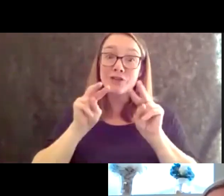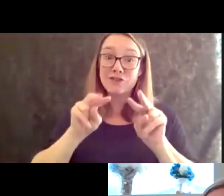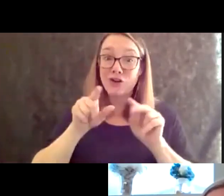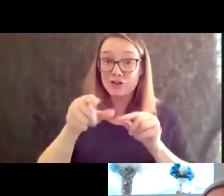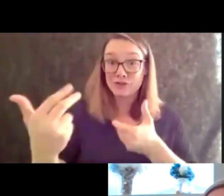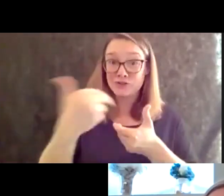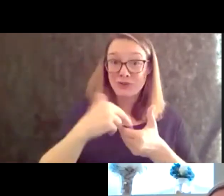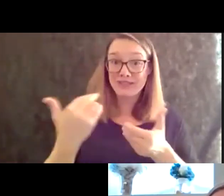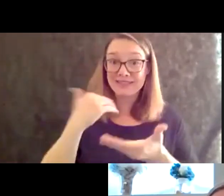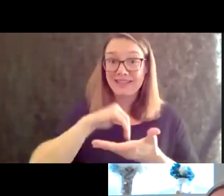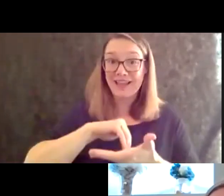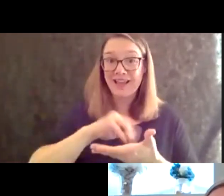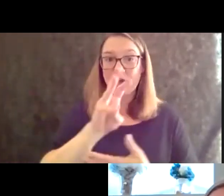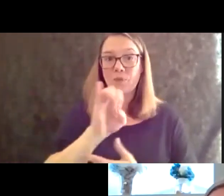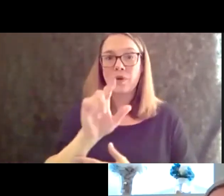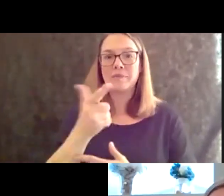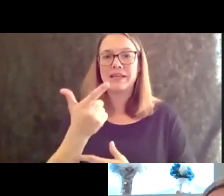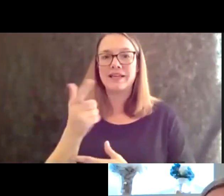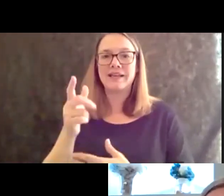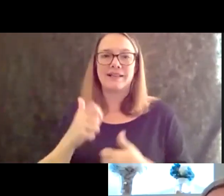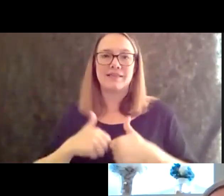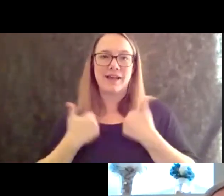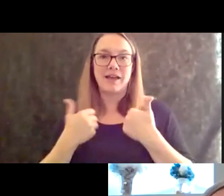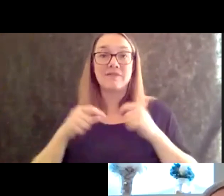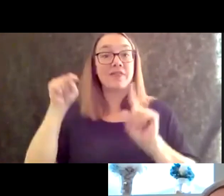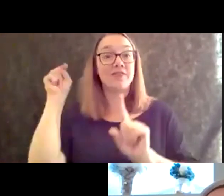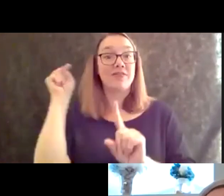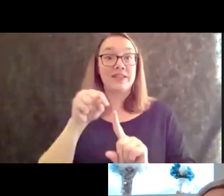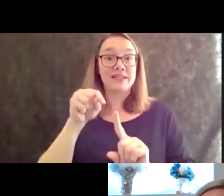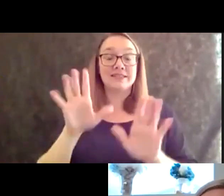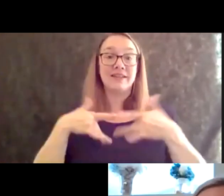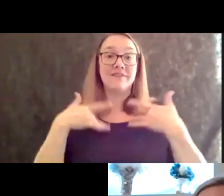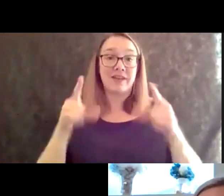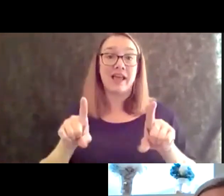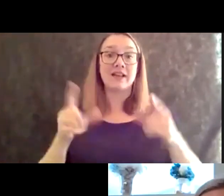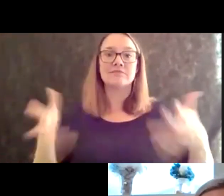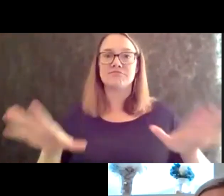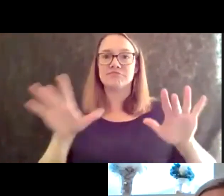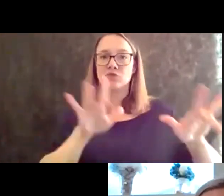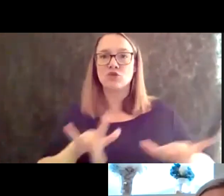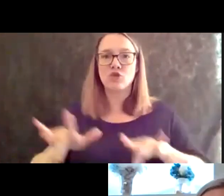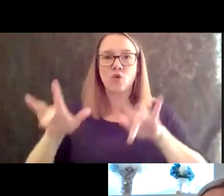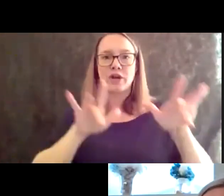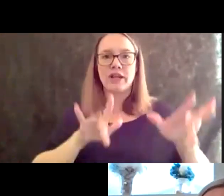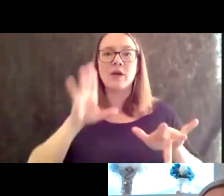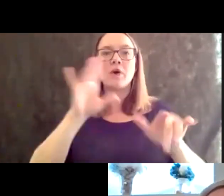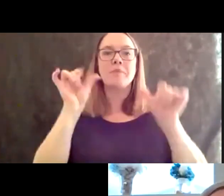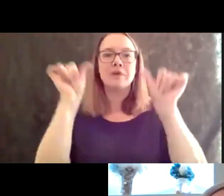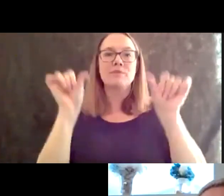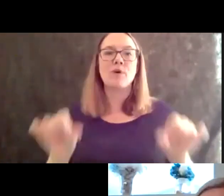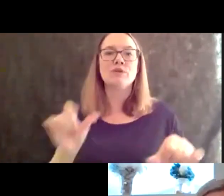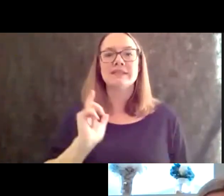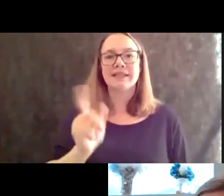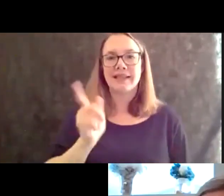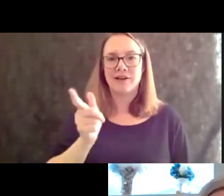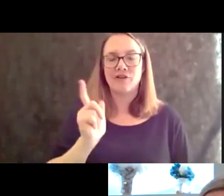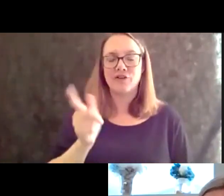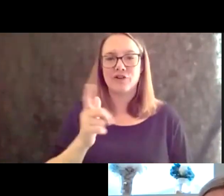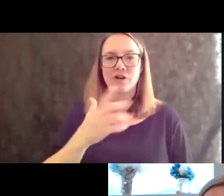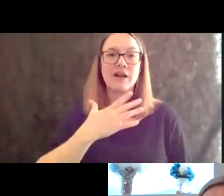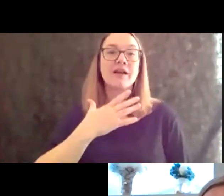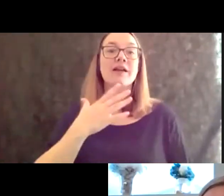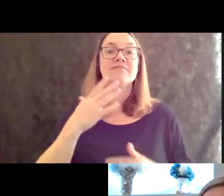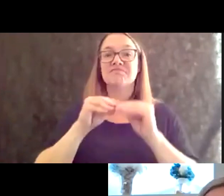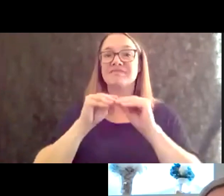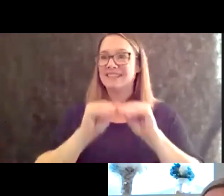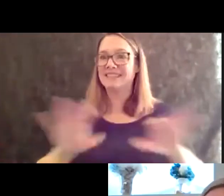Live. And one last note is that this event has been recorded and should be available later for use. And we feel free to share that with your